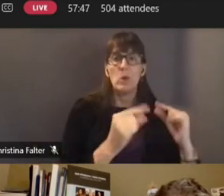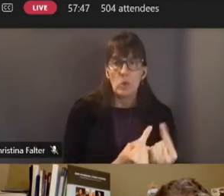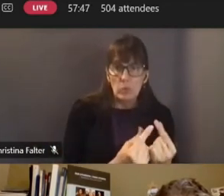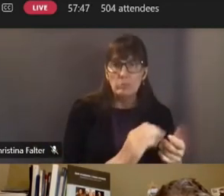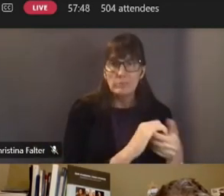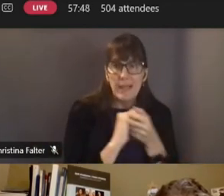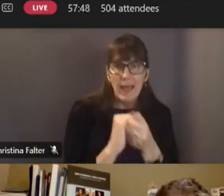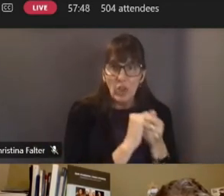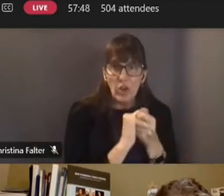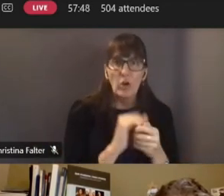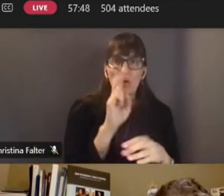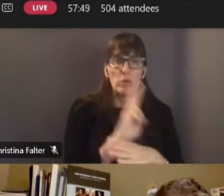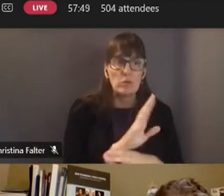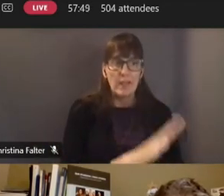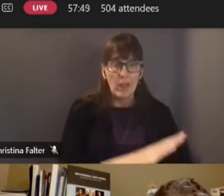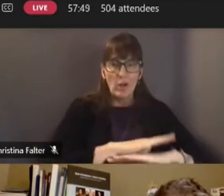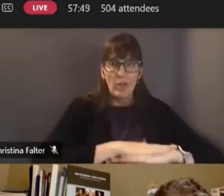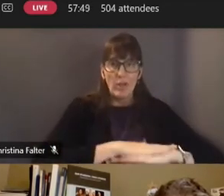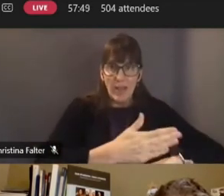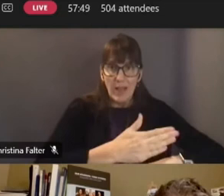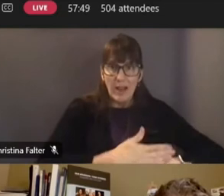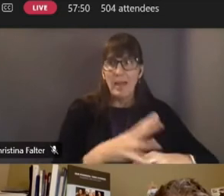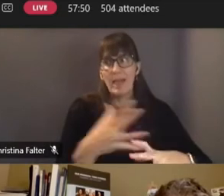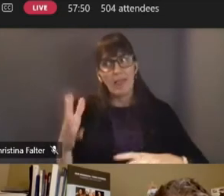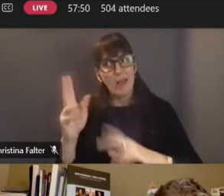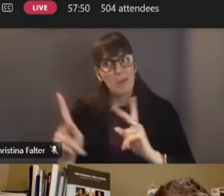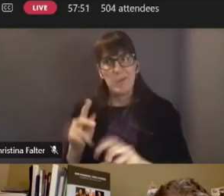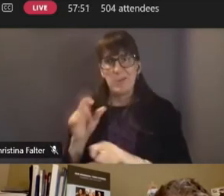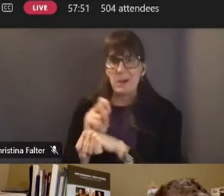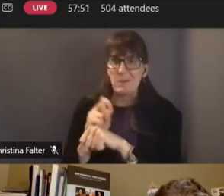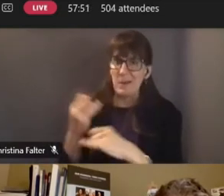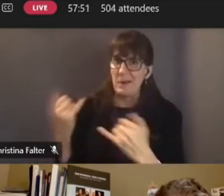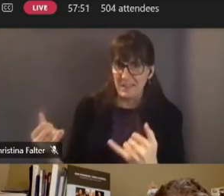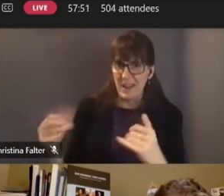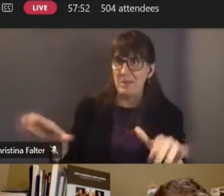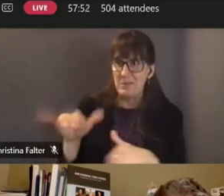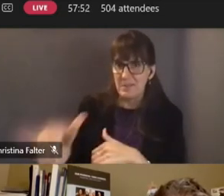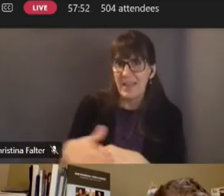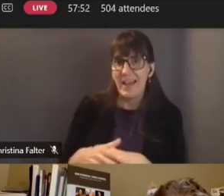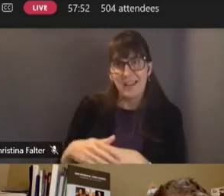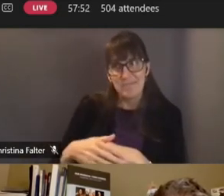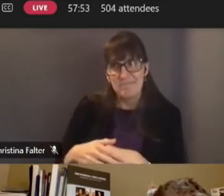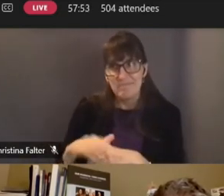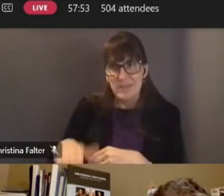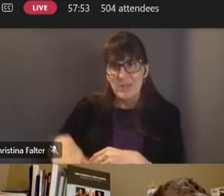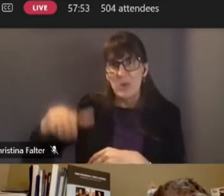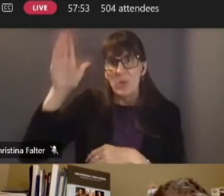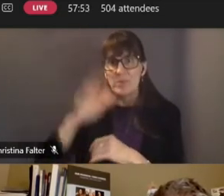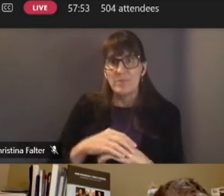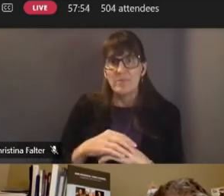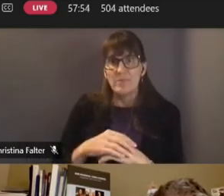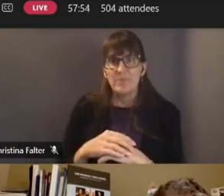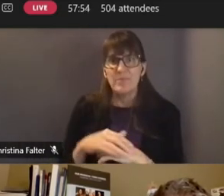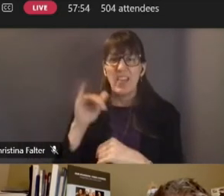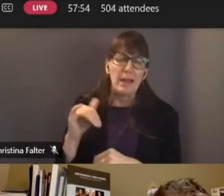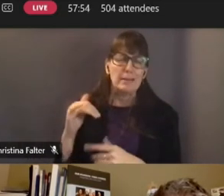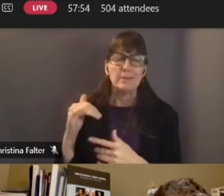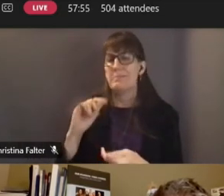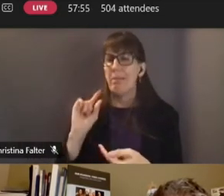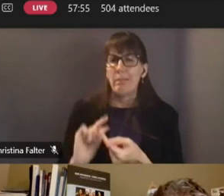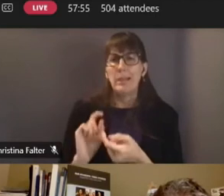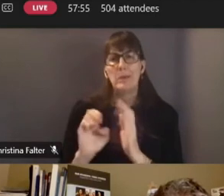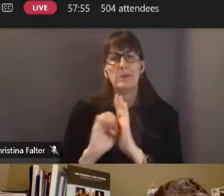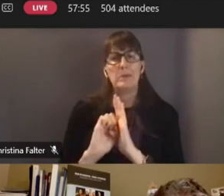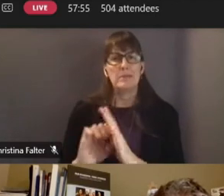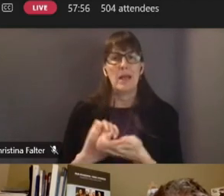device, as lots of folks do at work these days in their grown-up lives. So that's a small example of how we will build